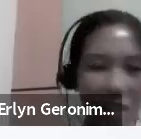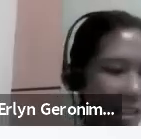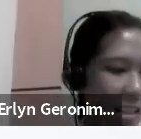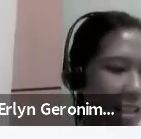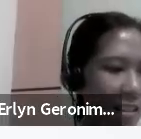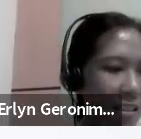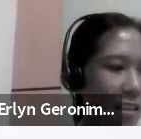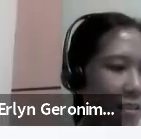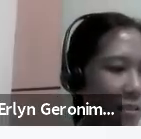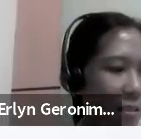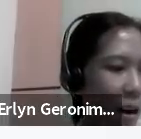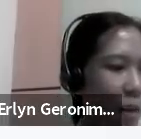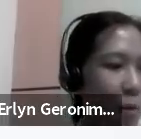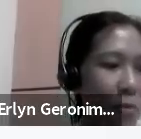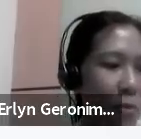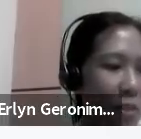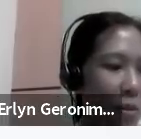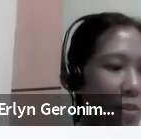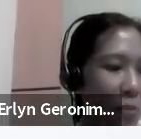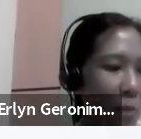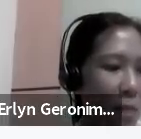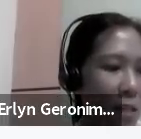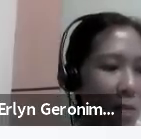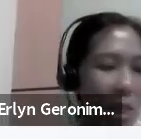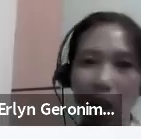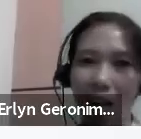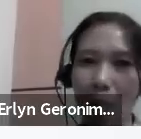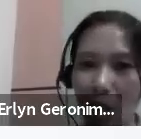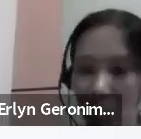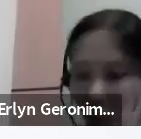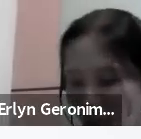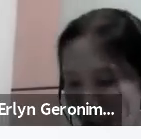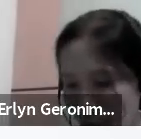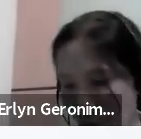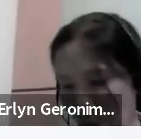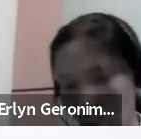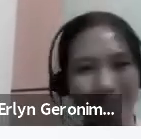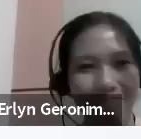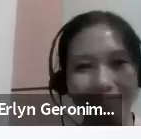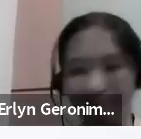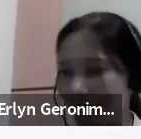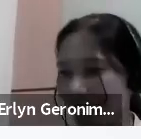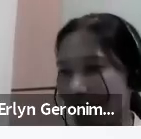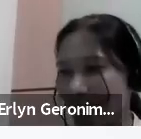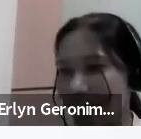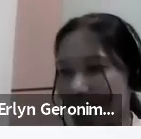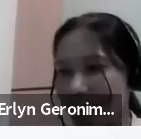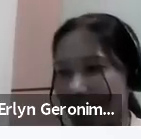Cabanatuan City. And our viewers also from Indonesia, special shout out to you.